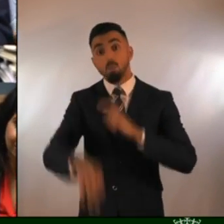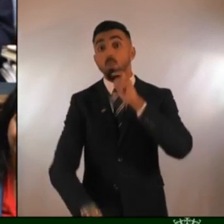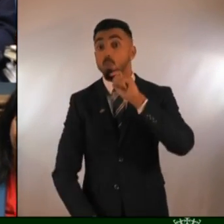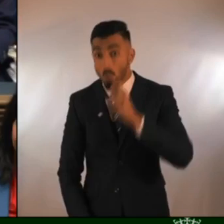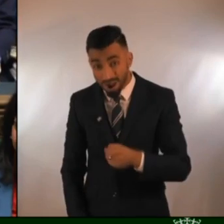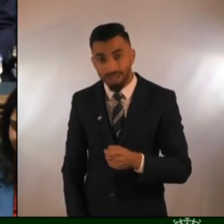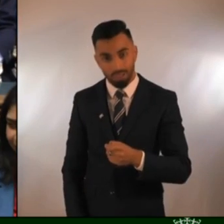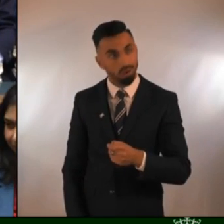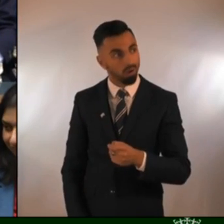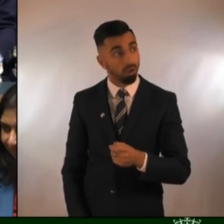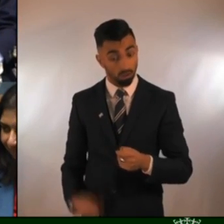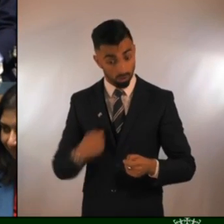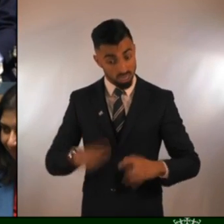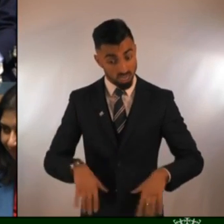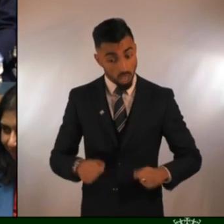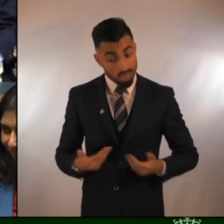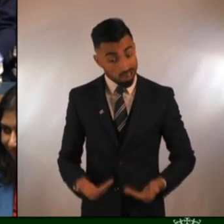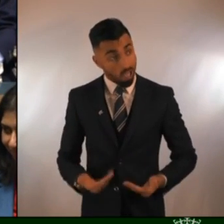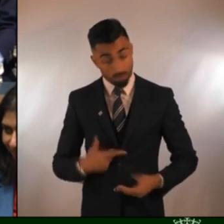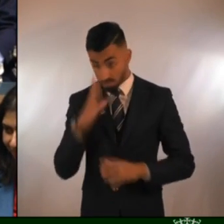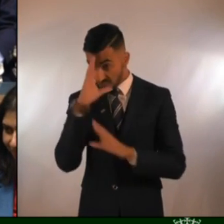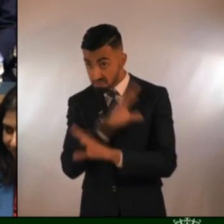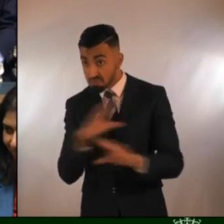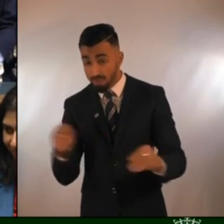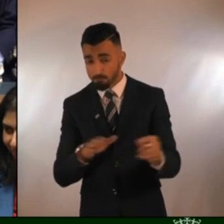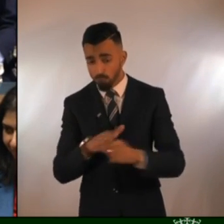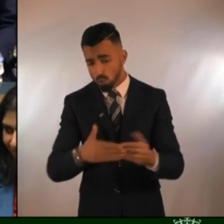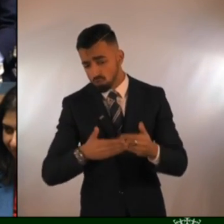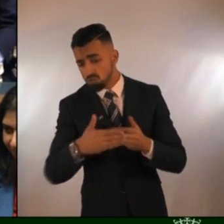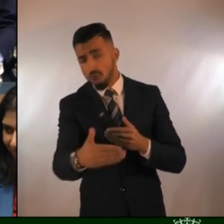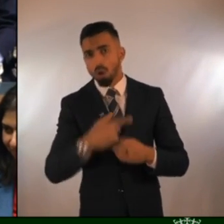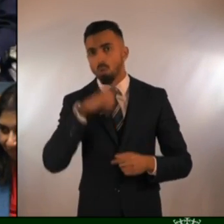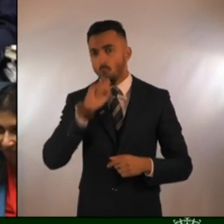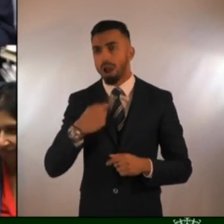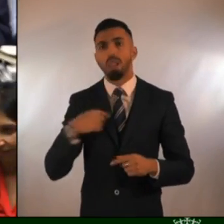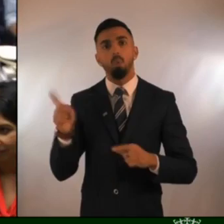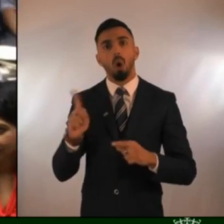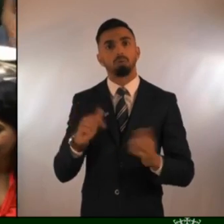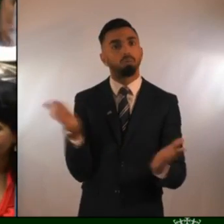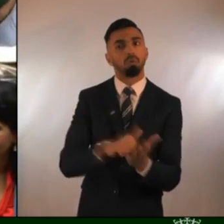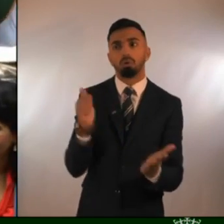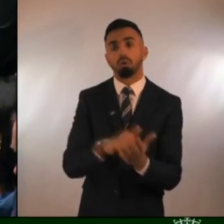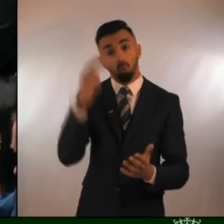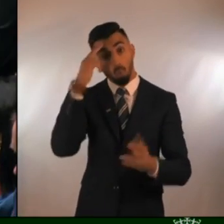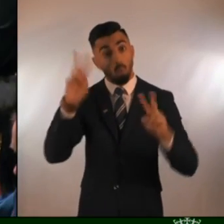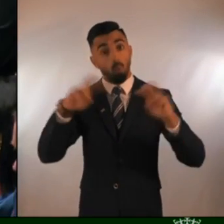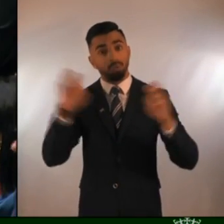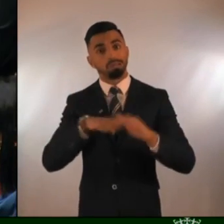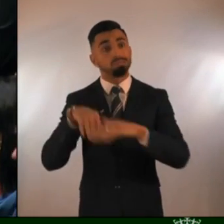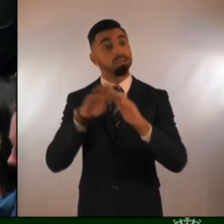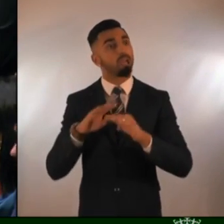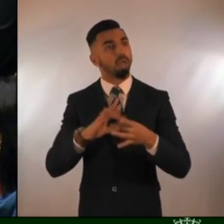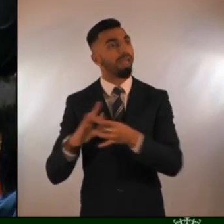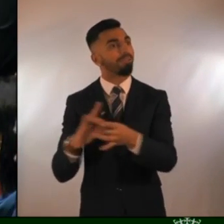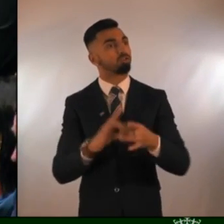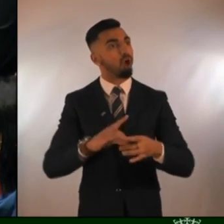Over the next few months, we'll tackle the big issues head-on, from our national infrastructure strategy to social care and further devolution.